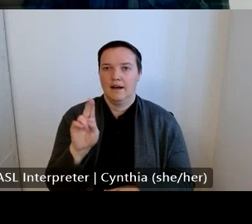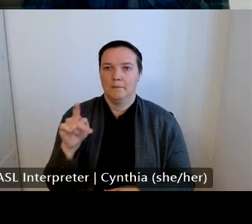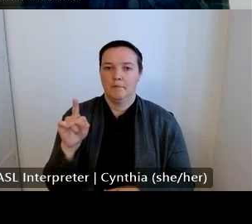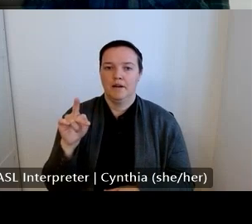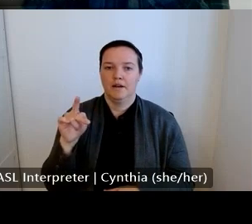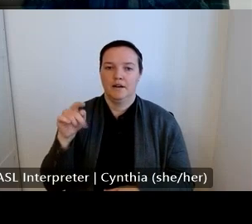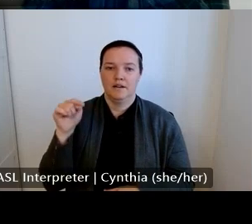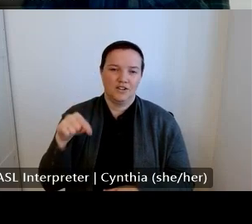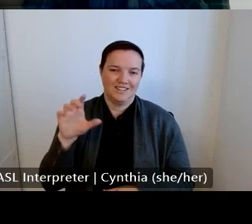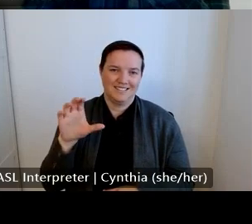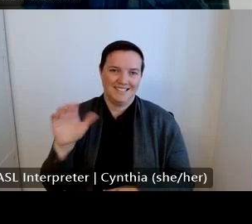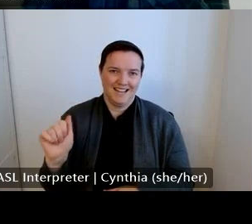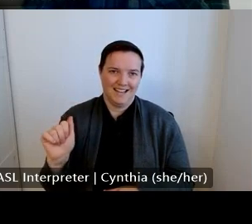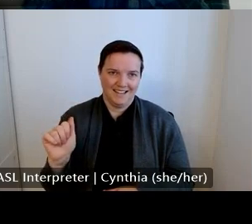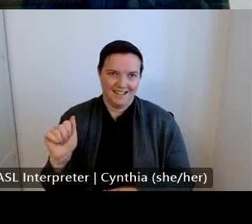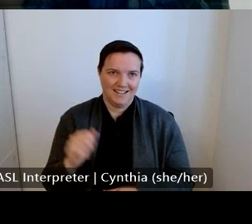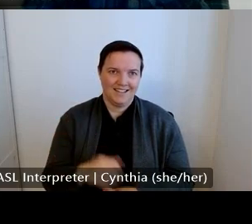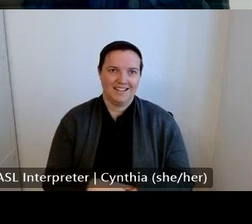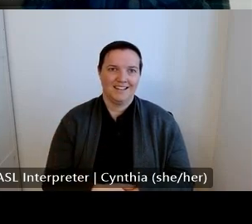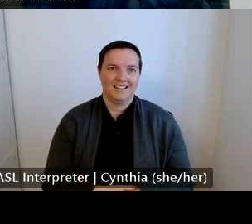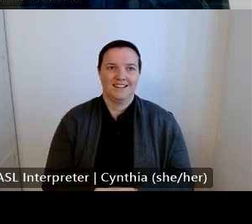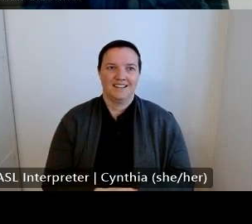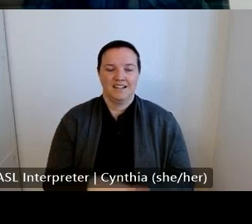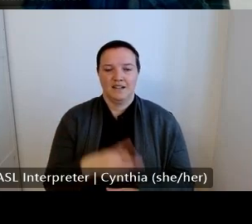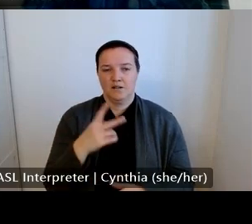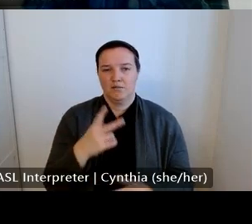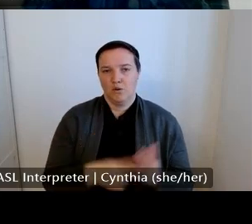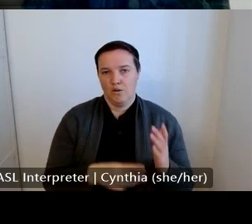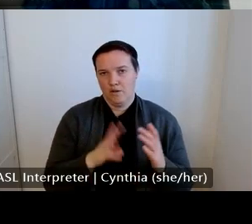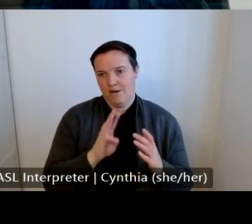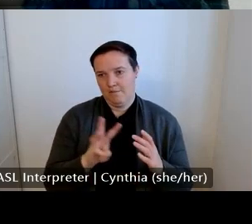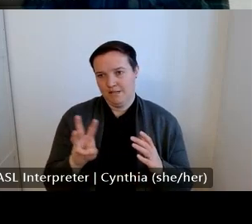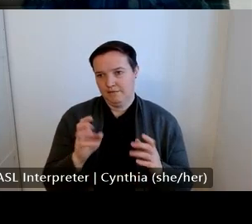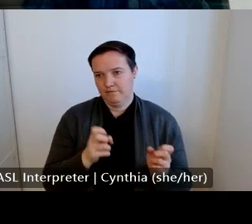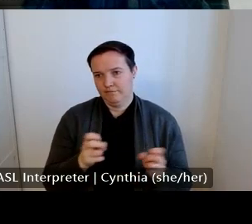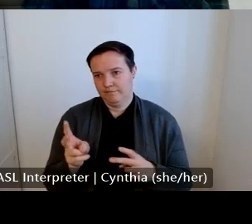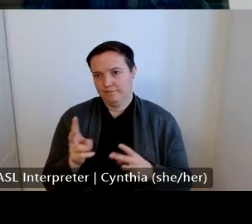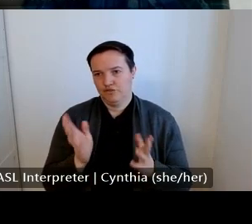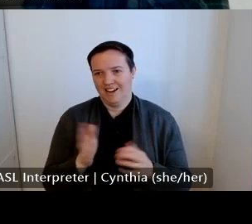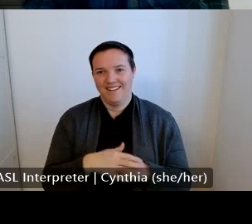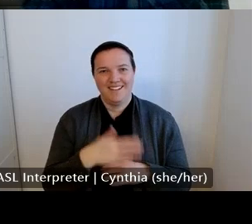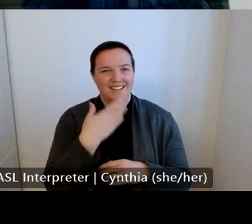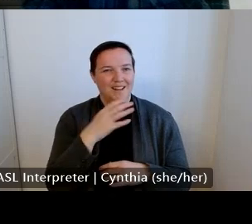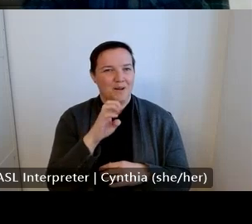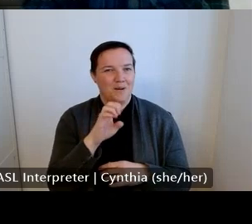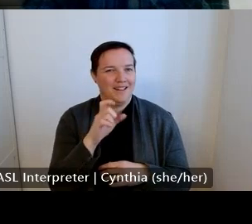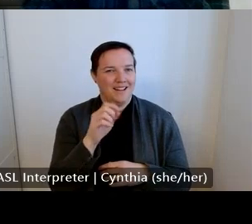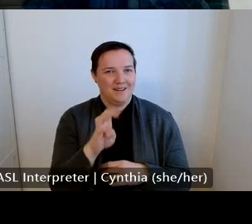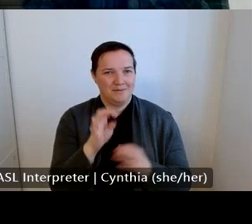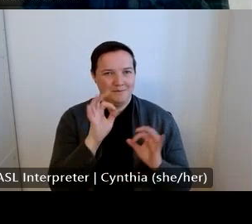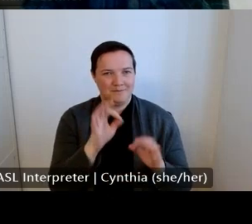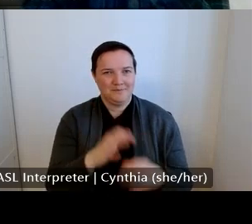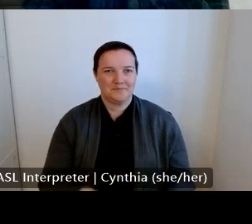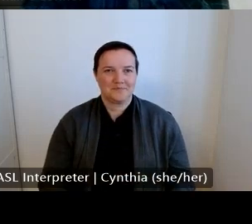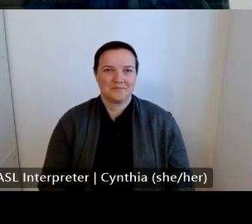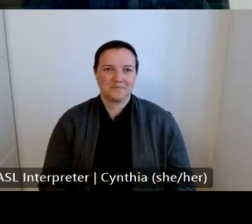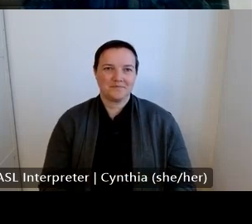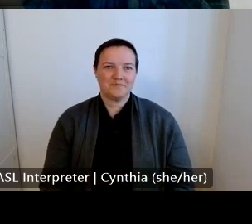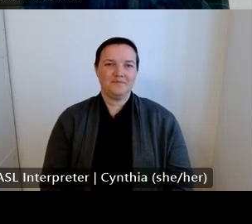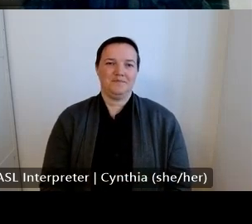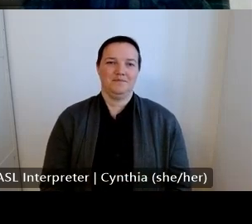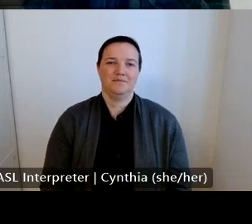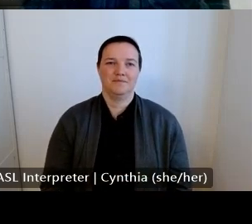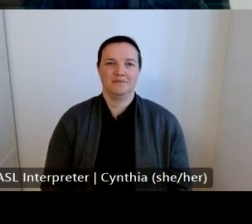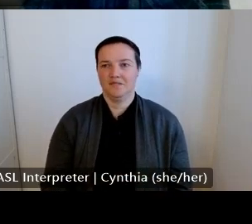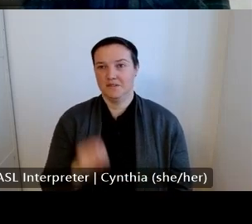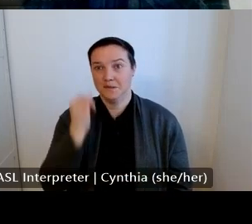www.skillingup.ca. And both of these have been posted in the chat. Thank you, Lane. If you want to check them out